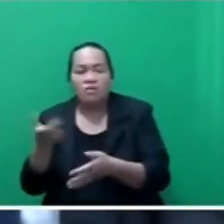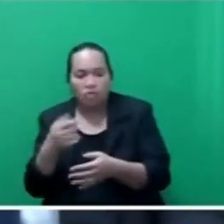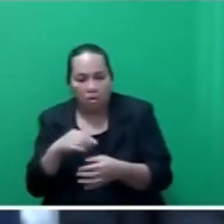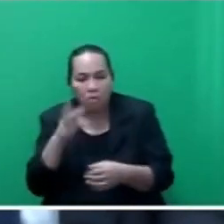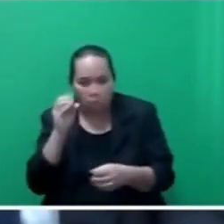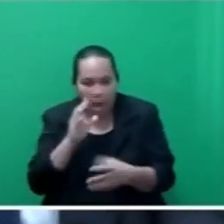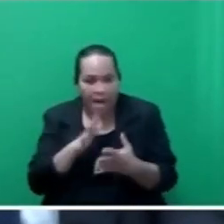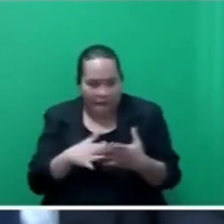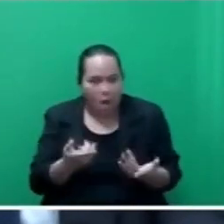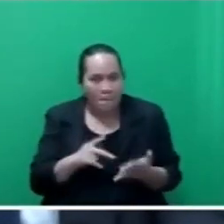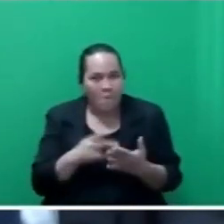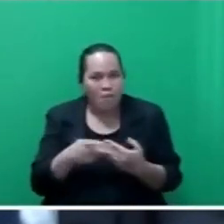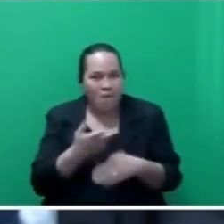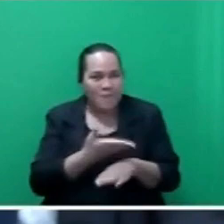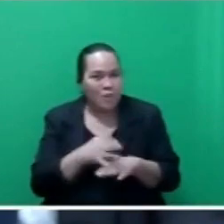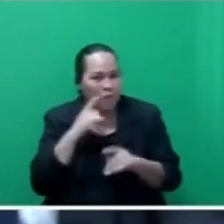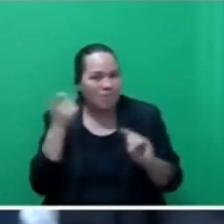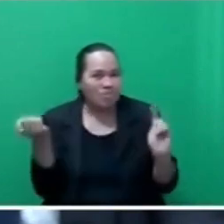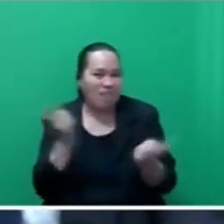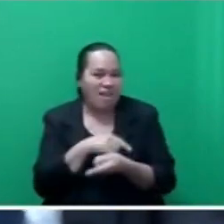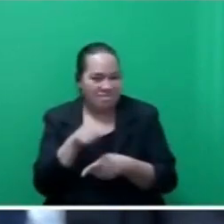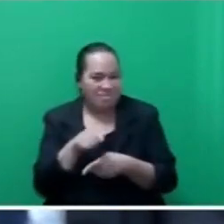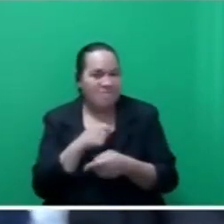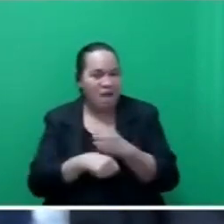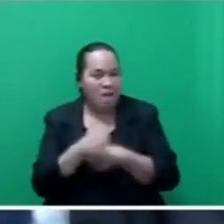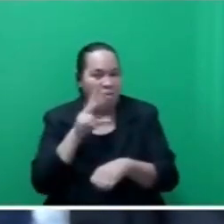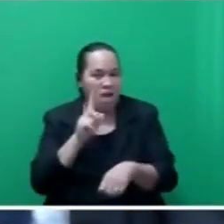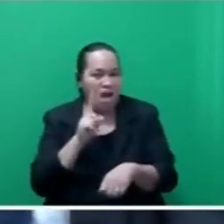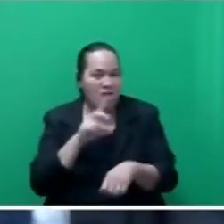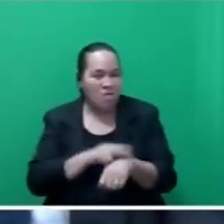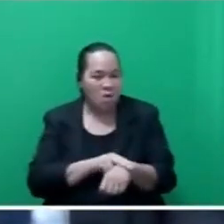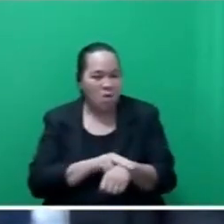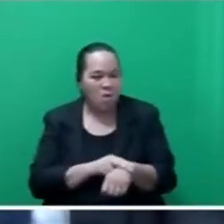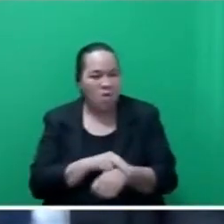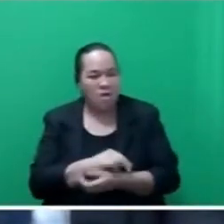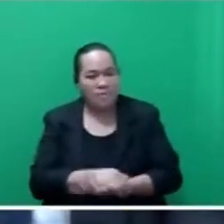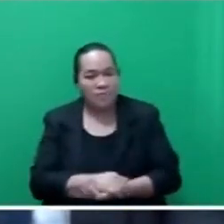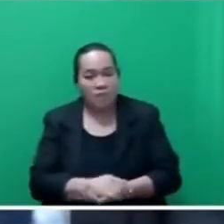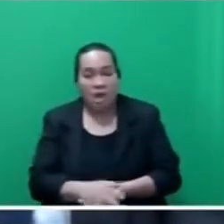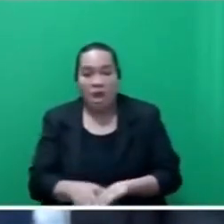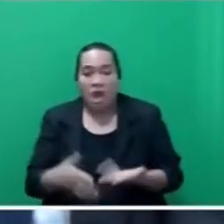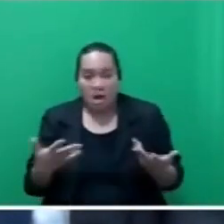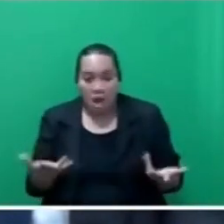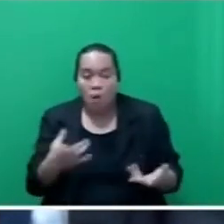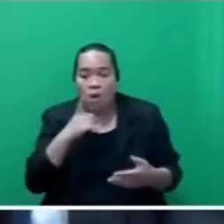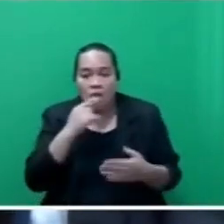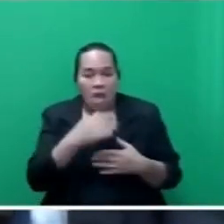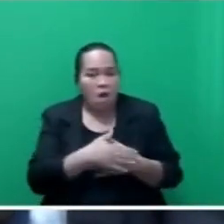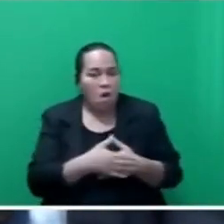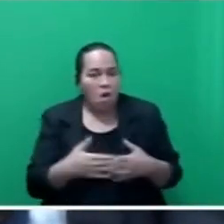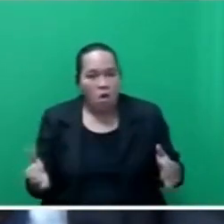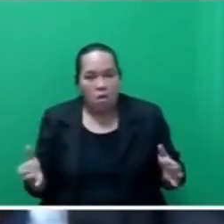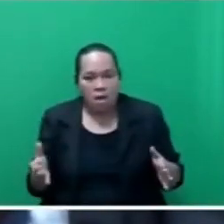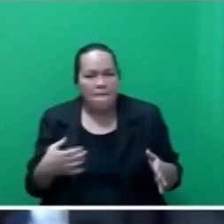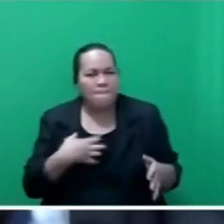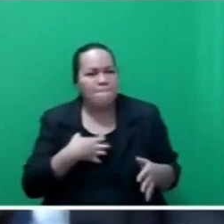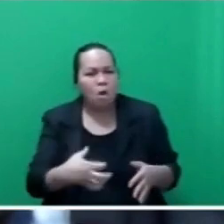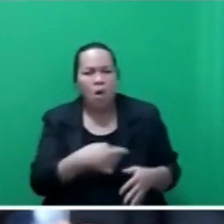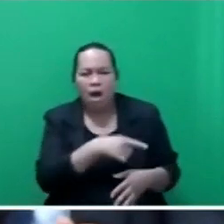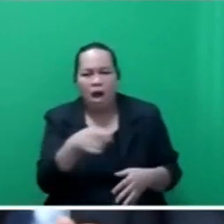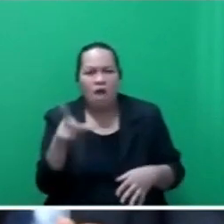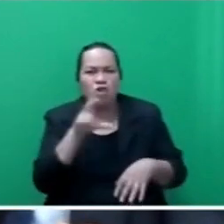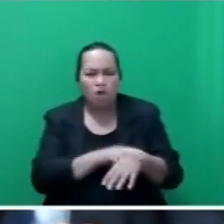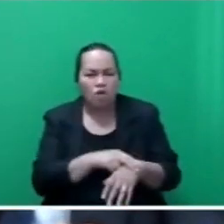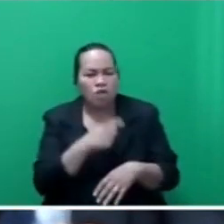do. And we are very grateful that again, we are able to open it up to a lot more GPs, and